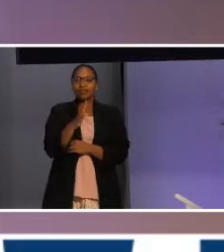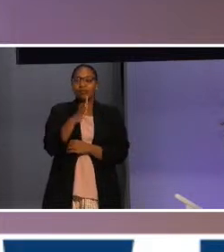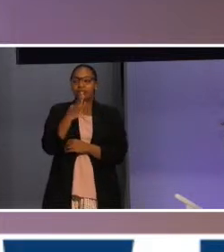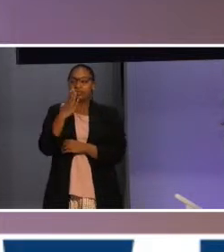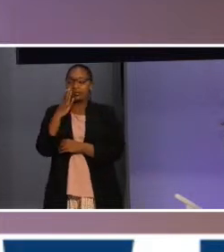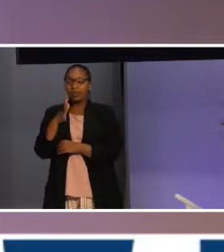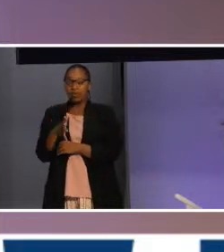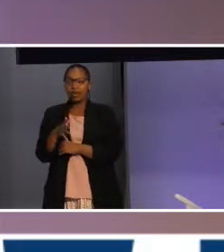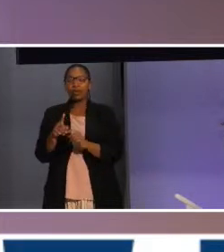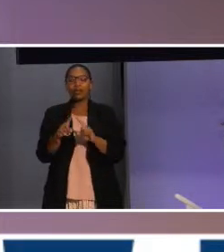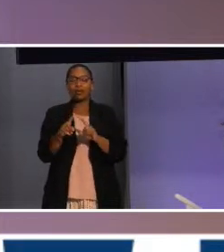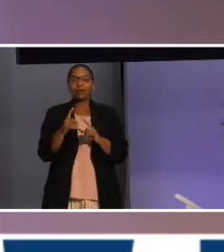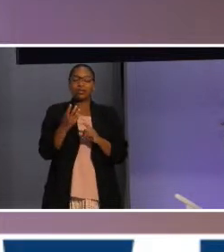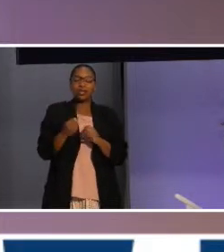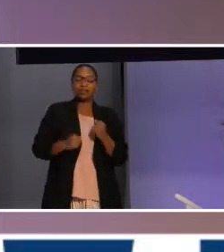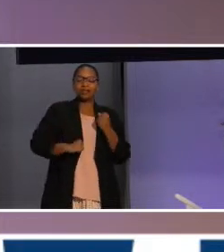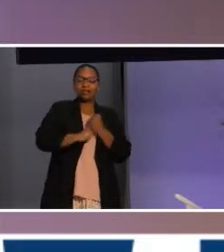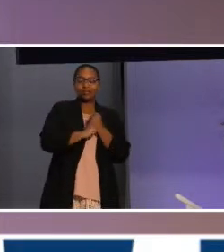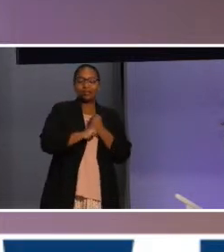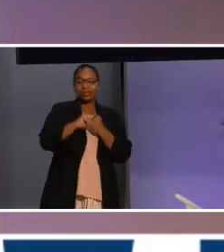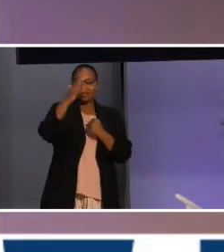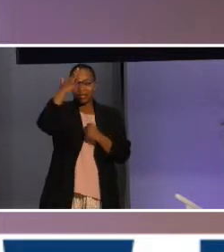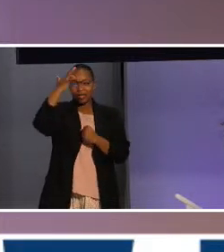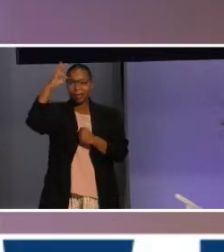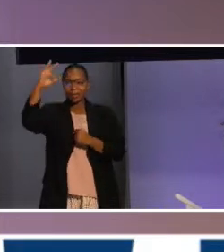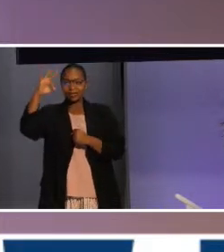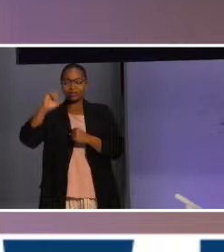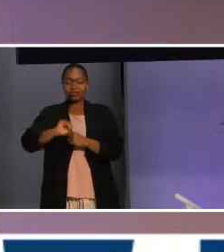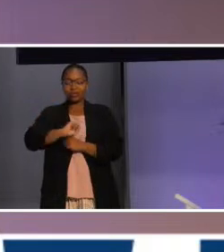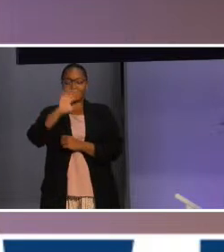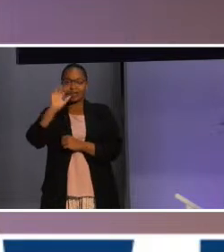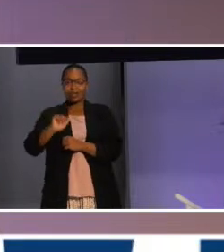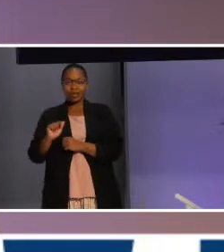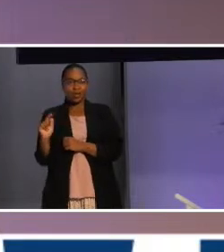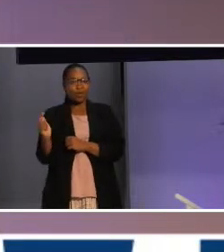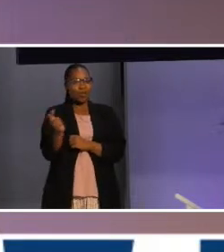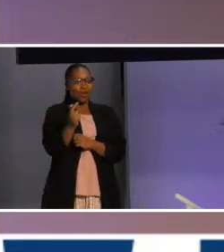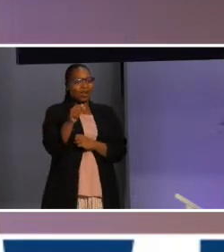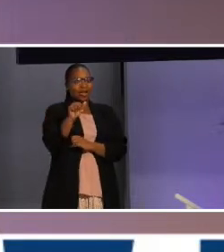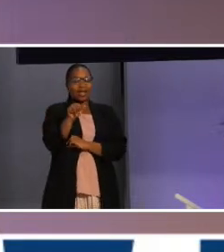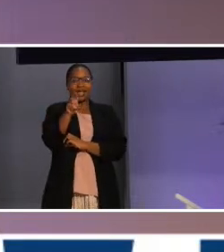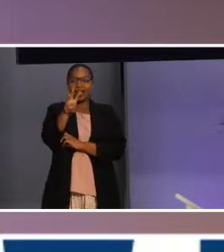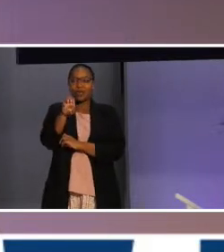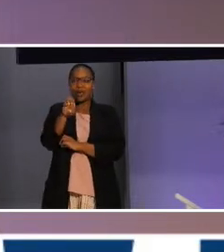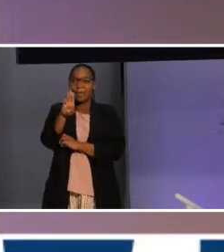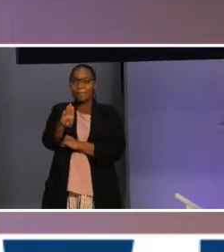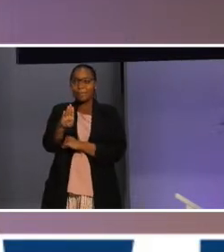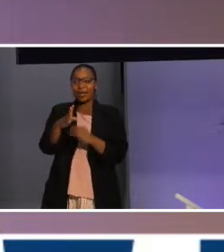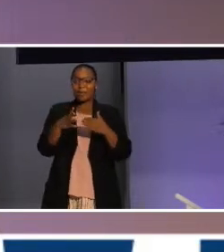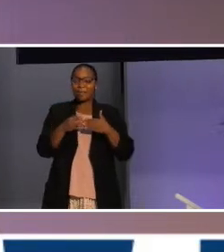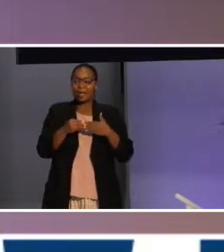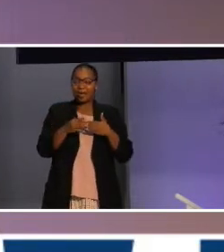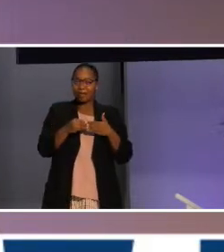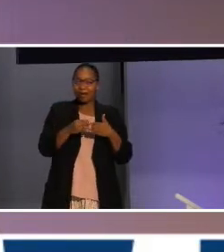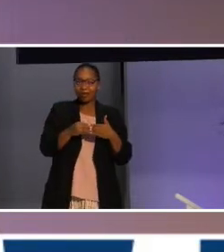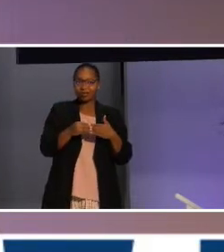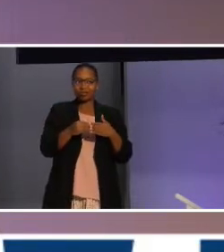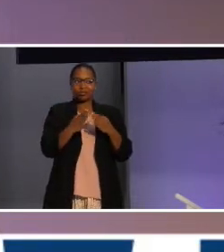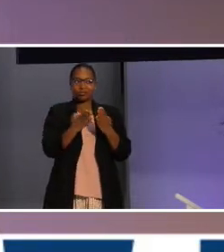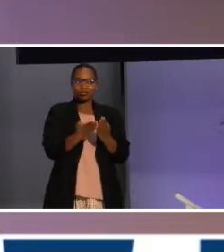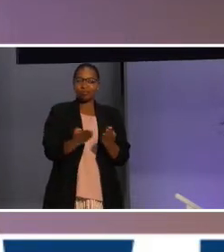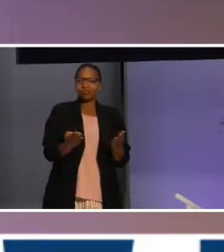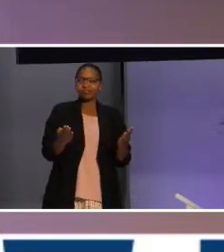Republic of South Africa, the entire AWEP membership, as well as cooperating partners to carry